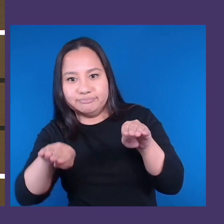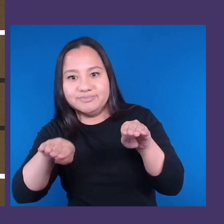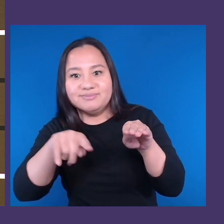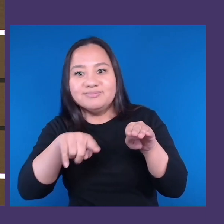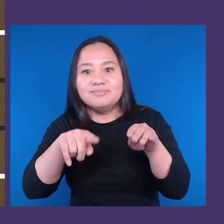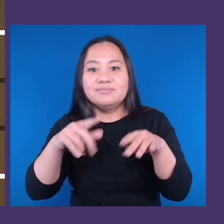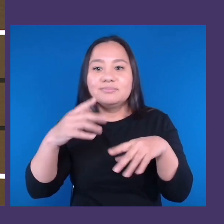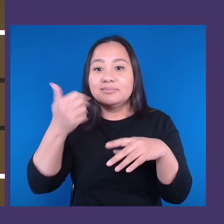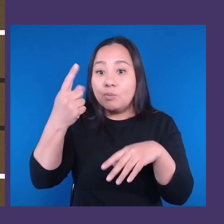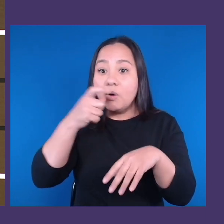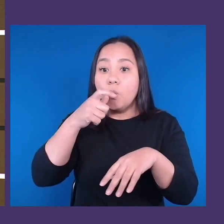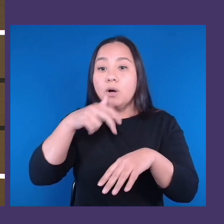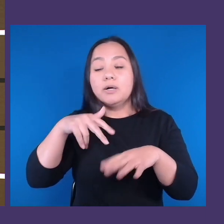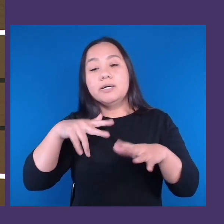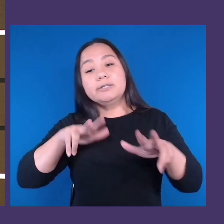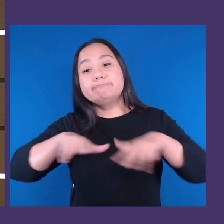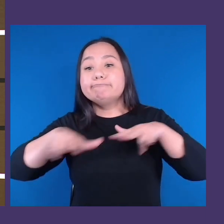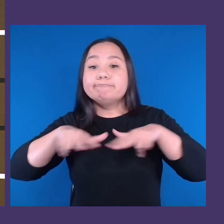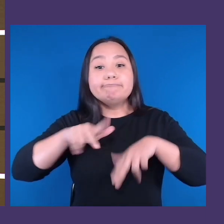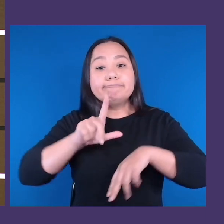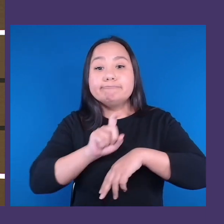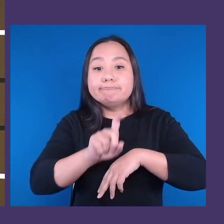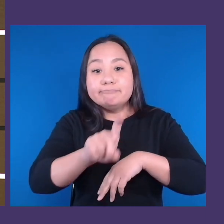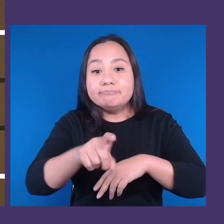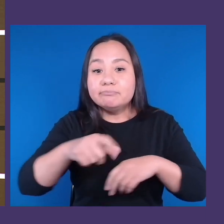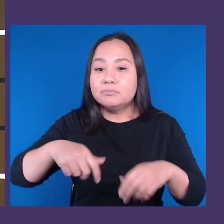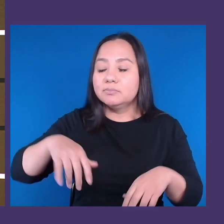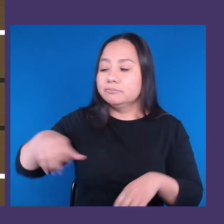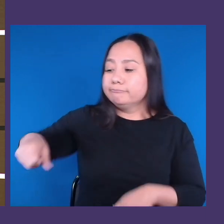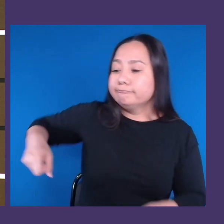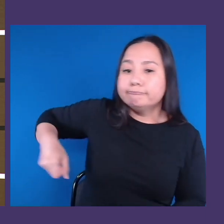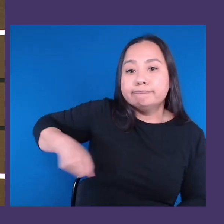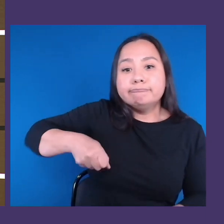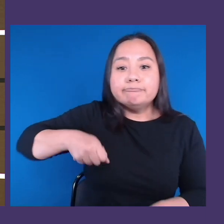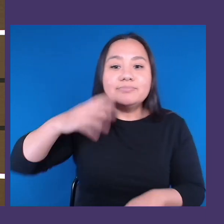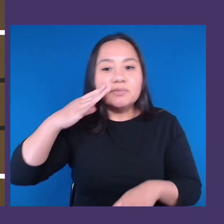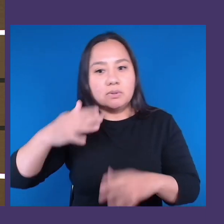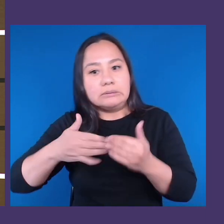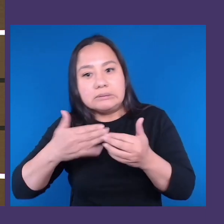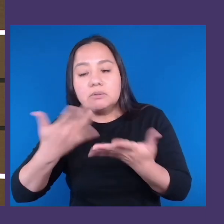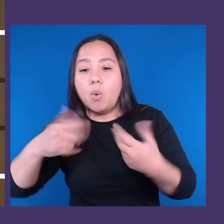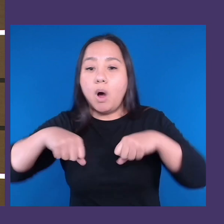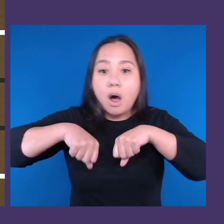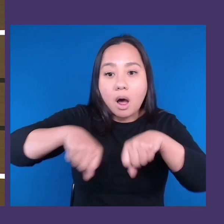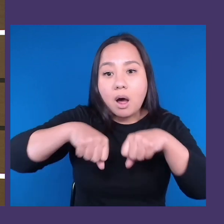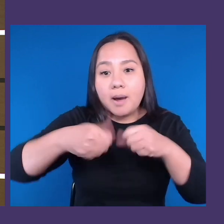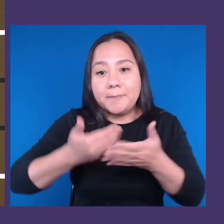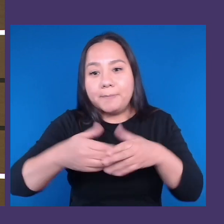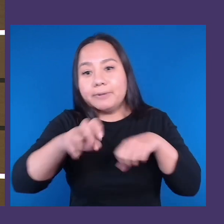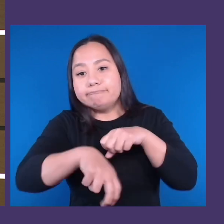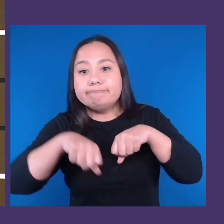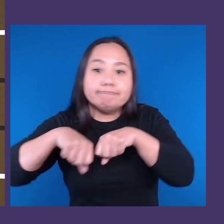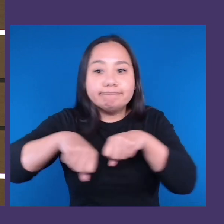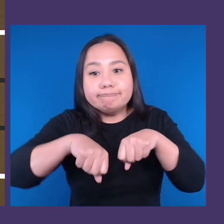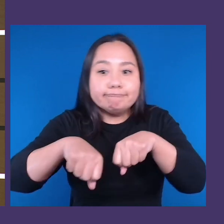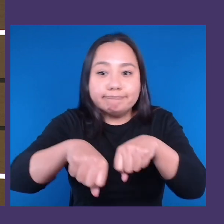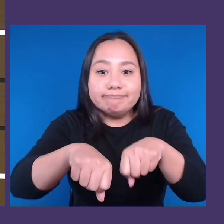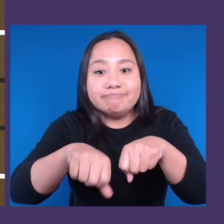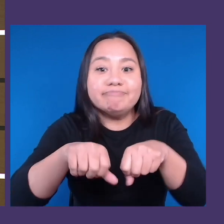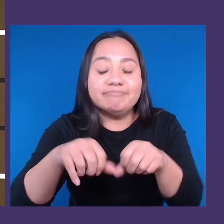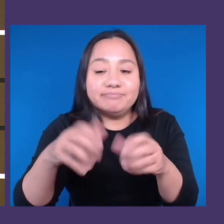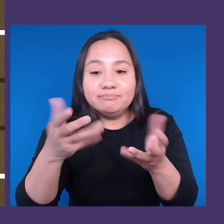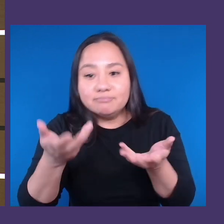and wheeling their luggage or pushing a stroller or a pram, they benefit